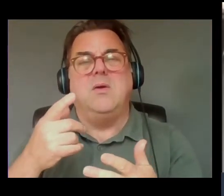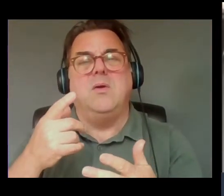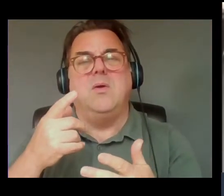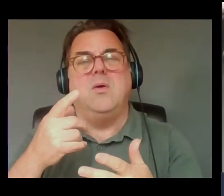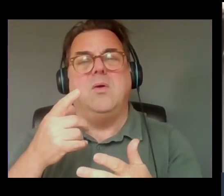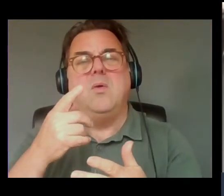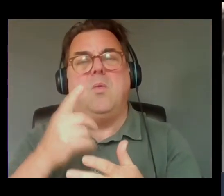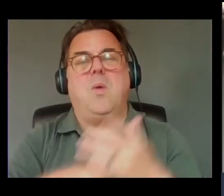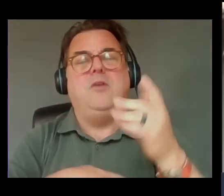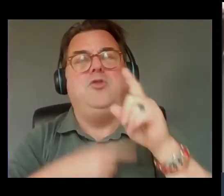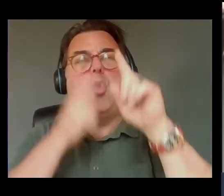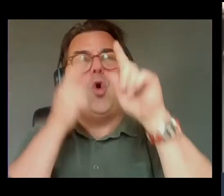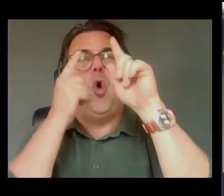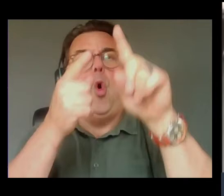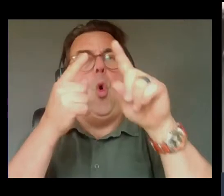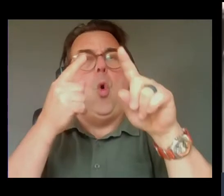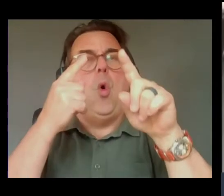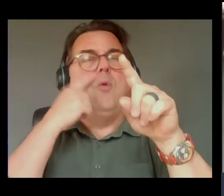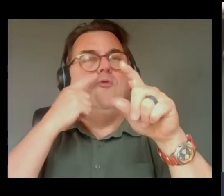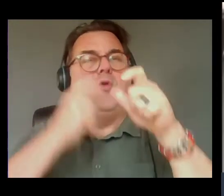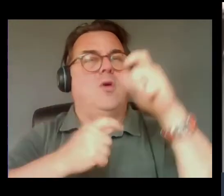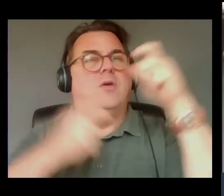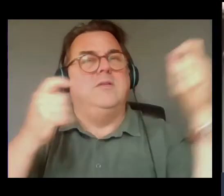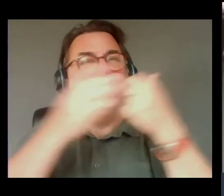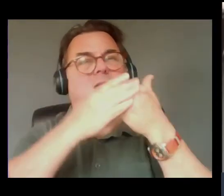aspiration for Anyscale and Ray going forward?